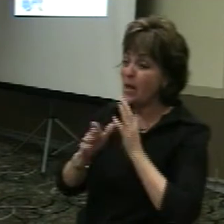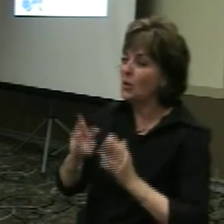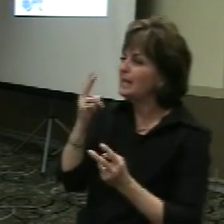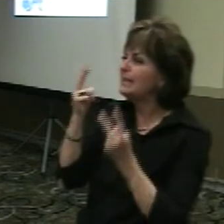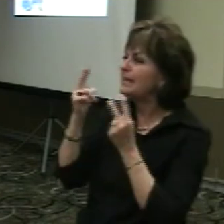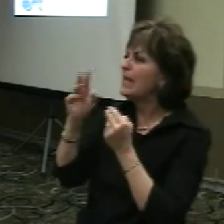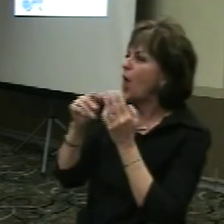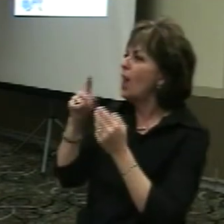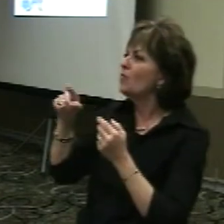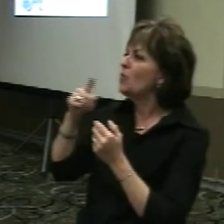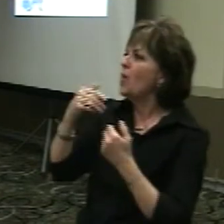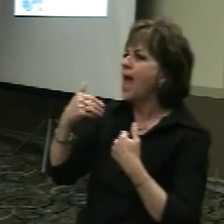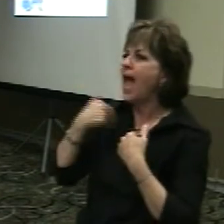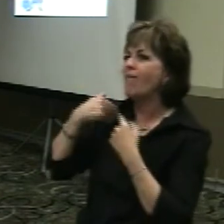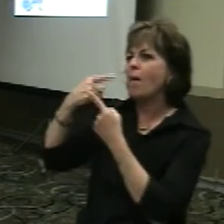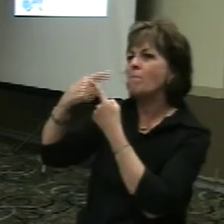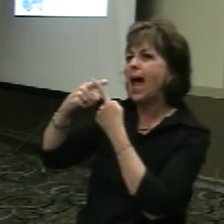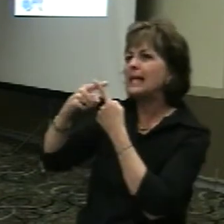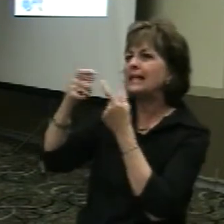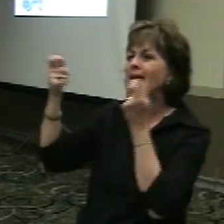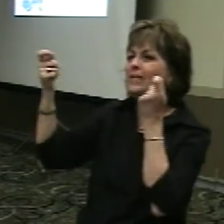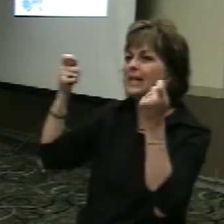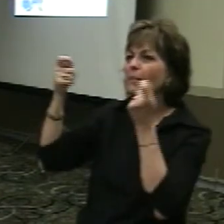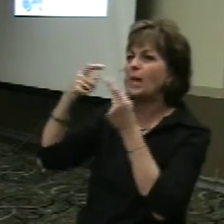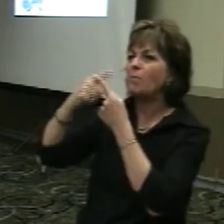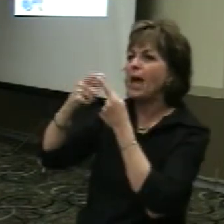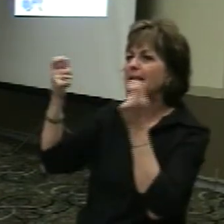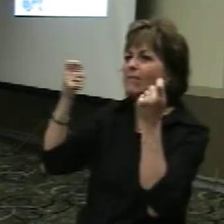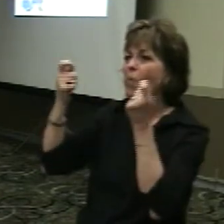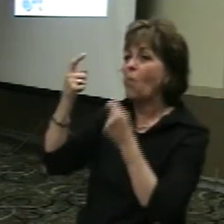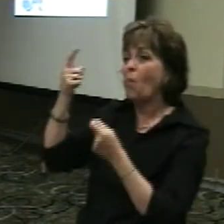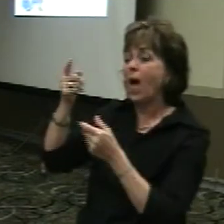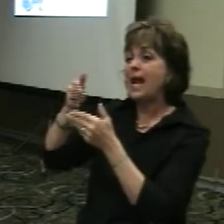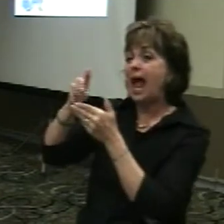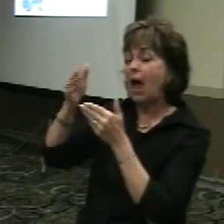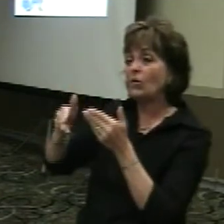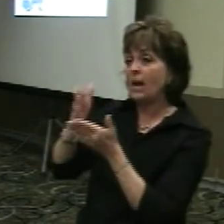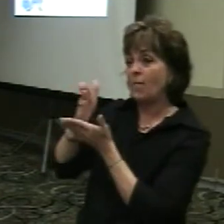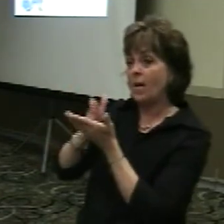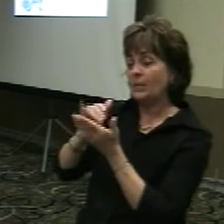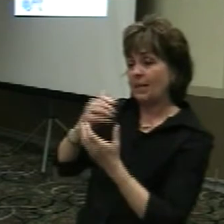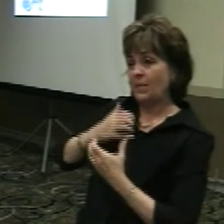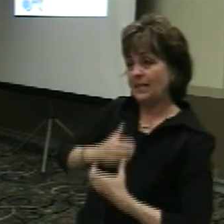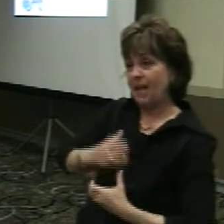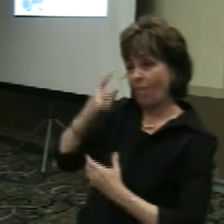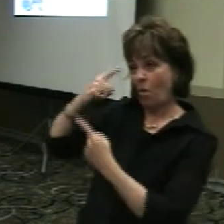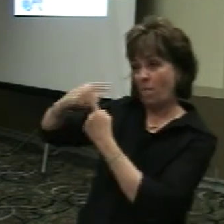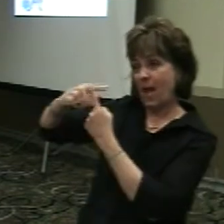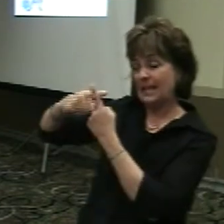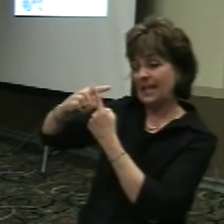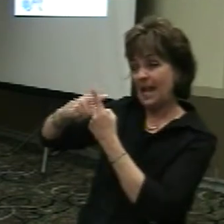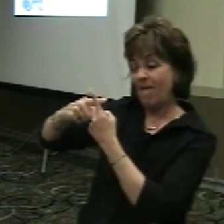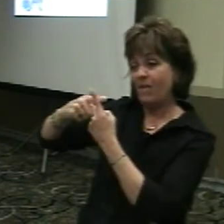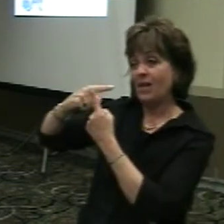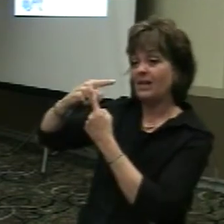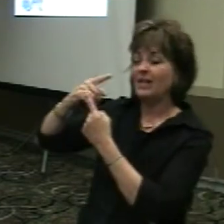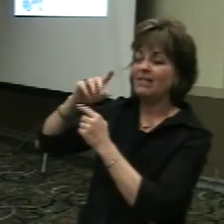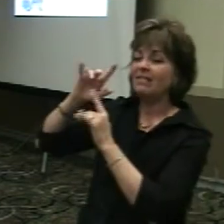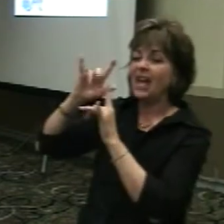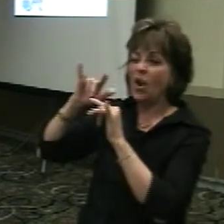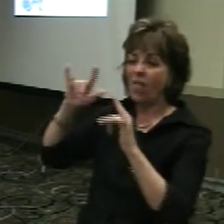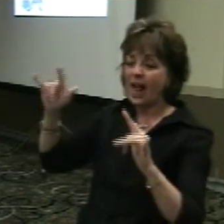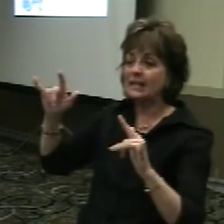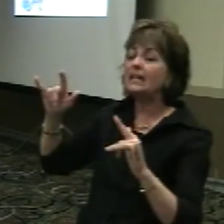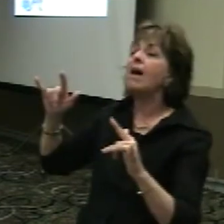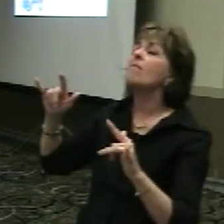I see all of you, a number of you get this thing in positive discipline, positive discipline. One of the outcomes of some of the desire for positive, being positive, and all this